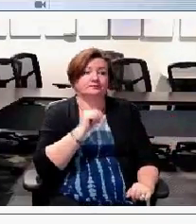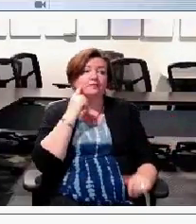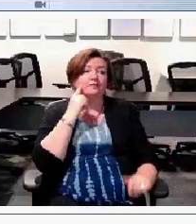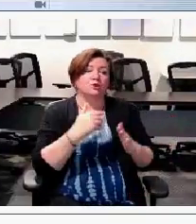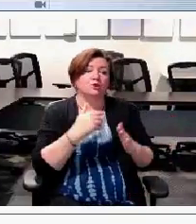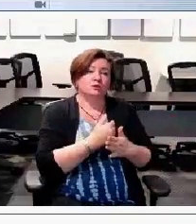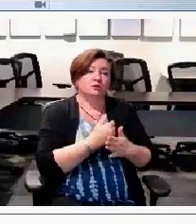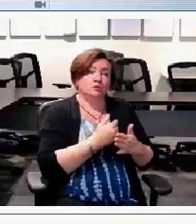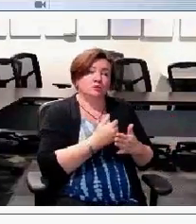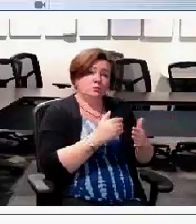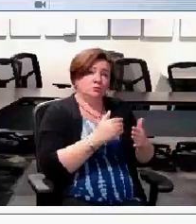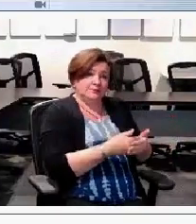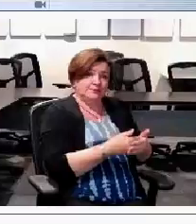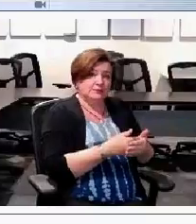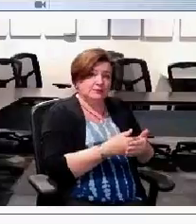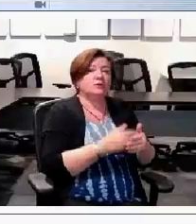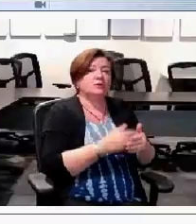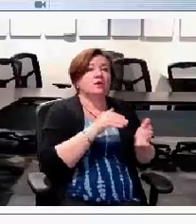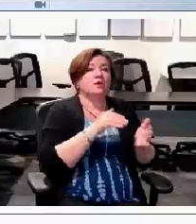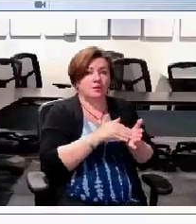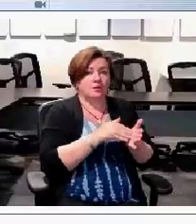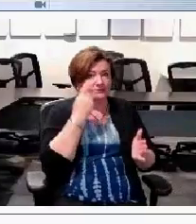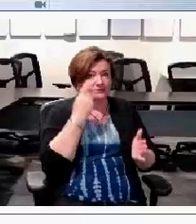Infants, we often seeing them